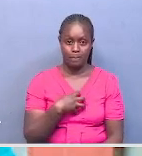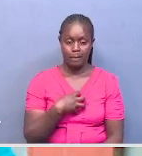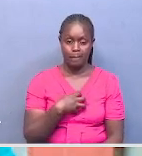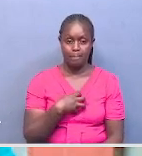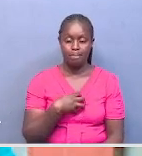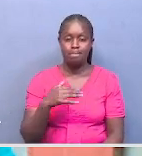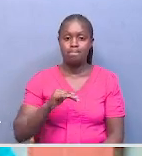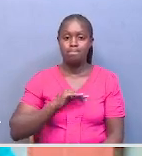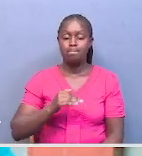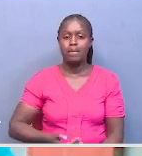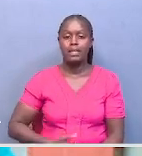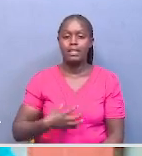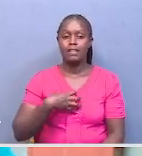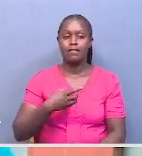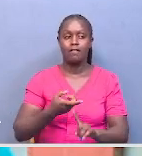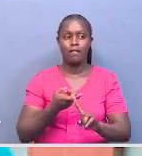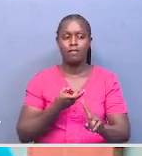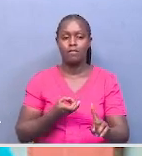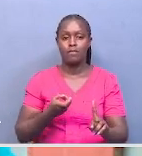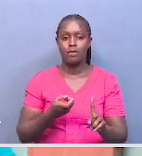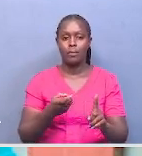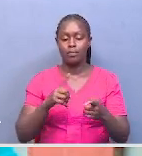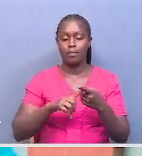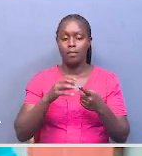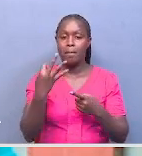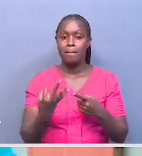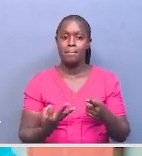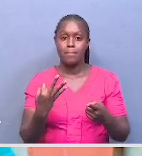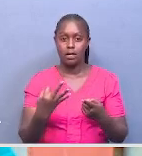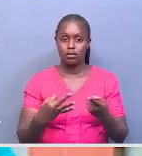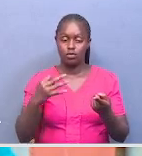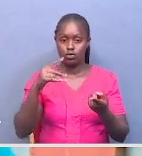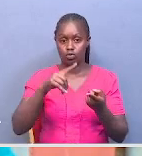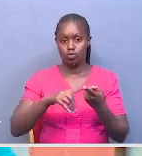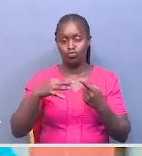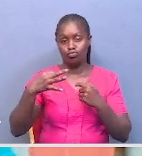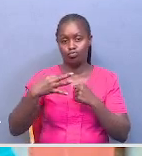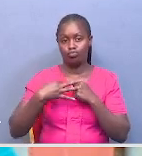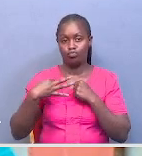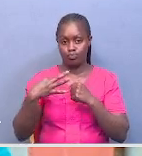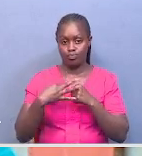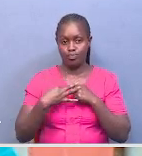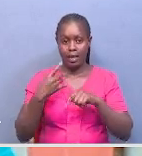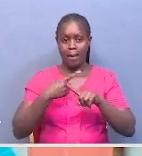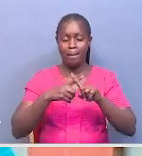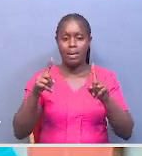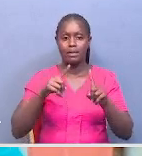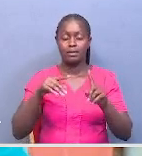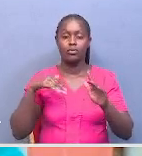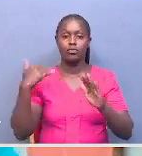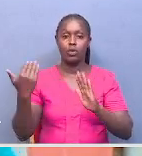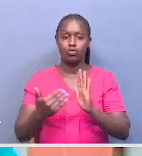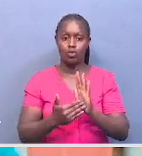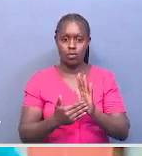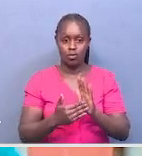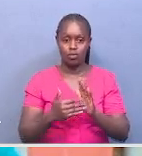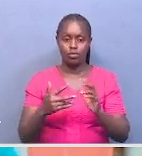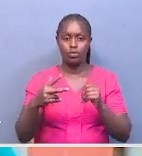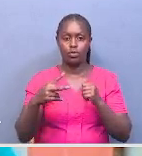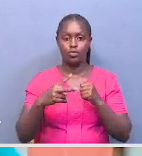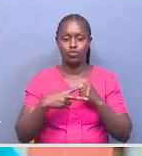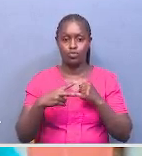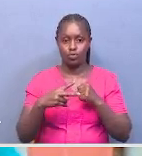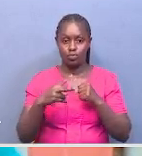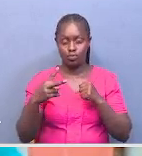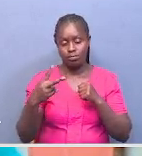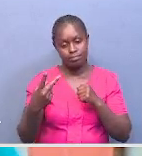Alikuwa maternity leave from alipewa March to August, lakini walisimamishwa June. Sasa